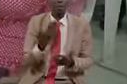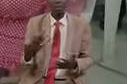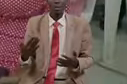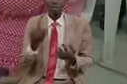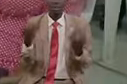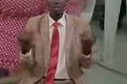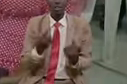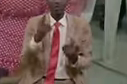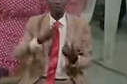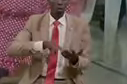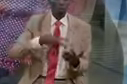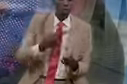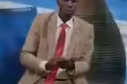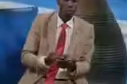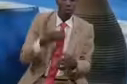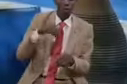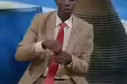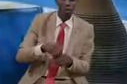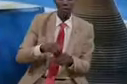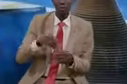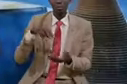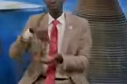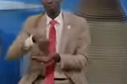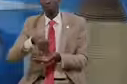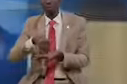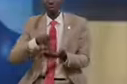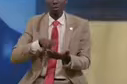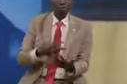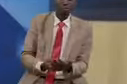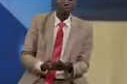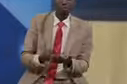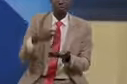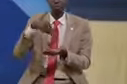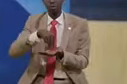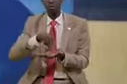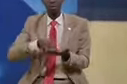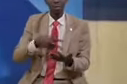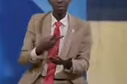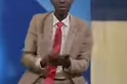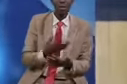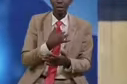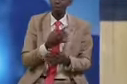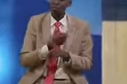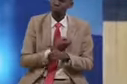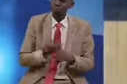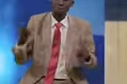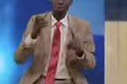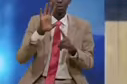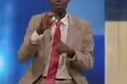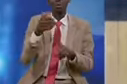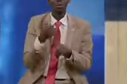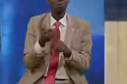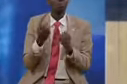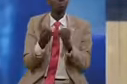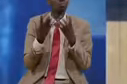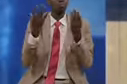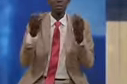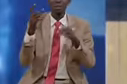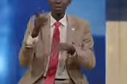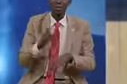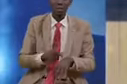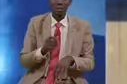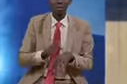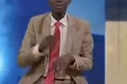and falling and rising and falling and rising, and you've injured yourself so much. The mark of